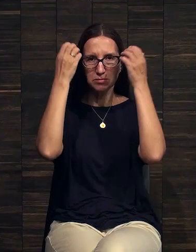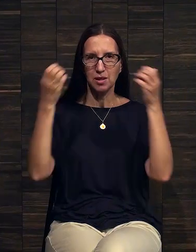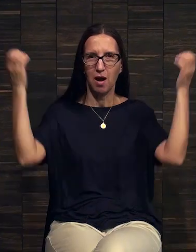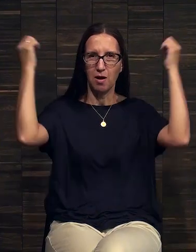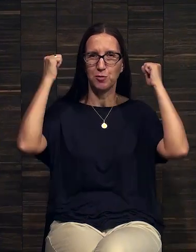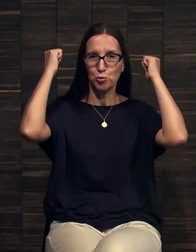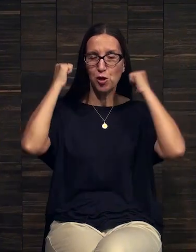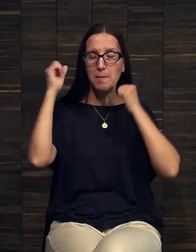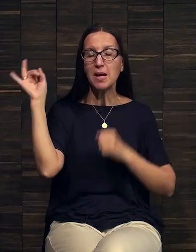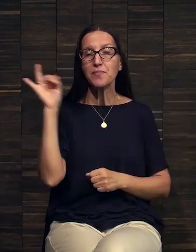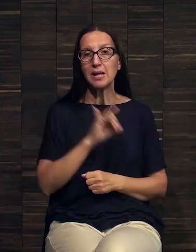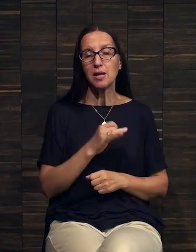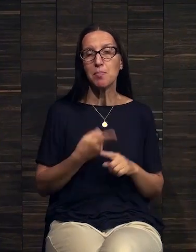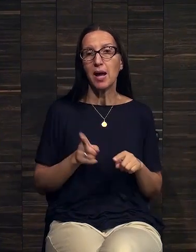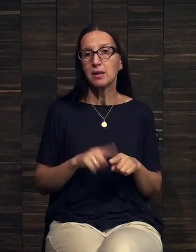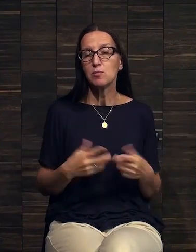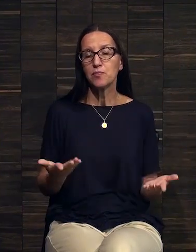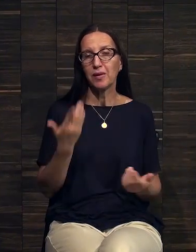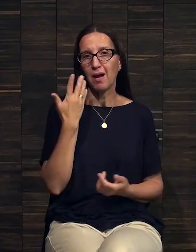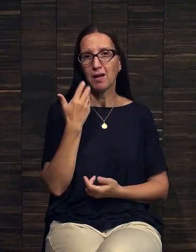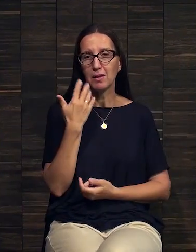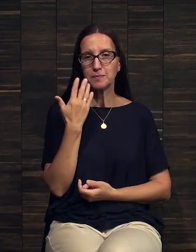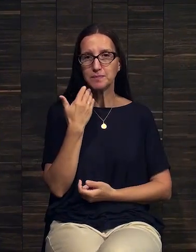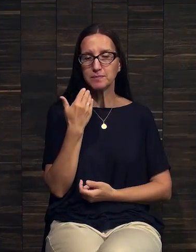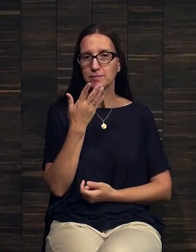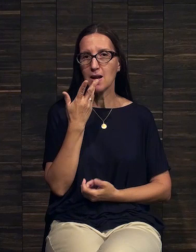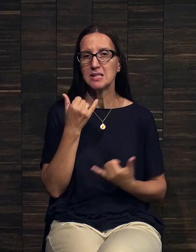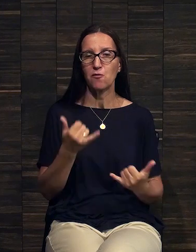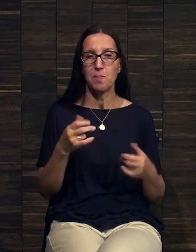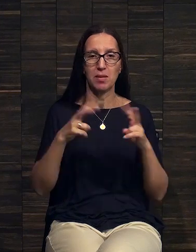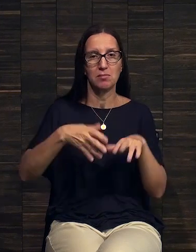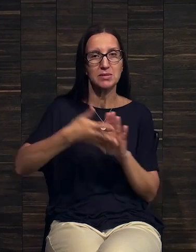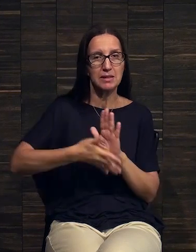eyes, and another is wearing the horn